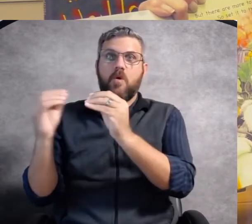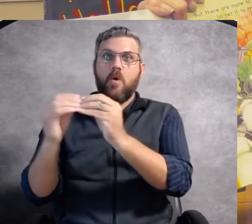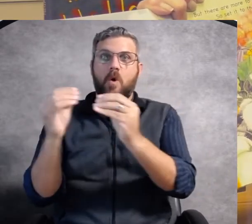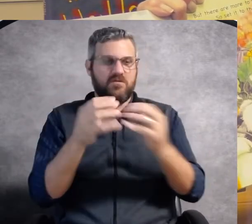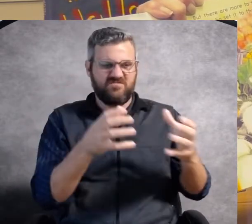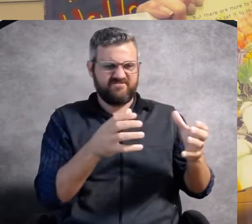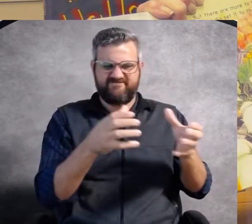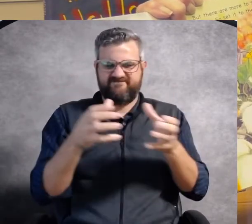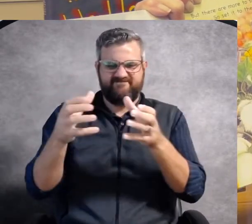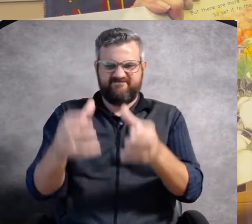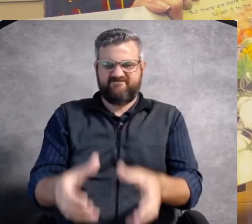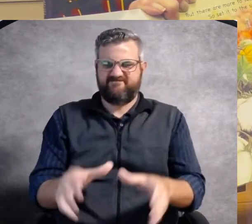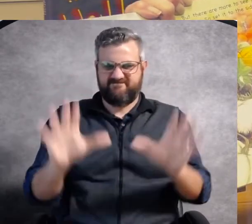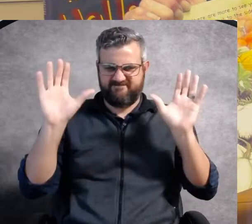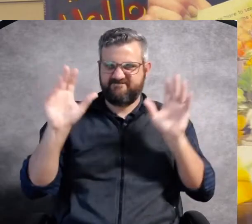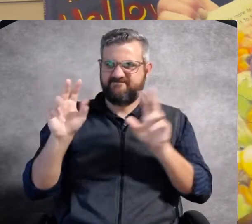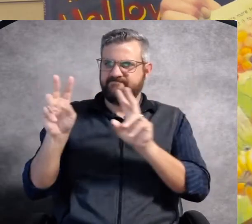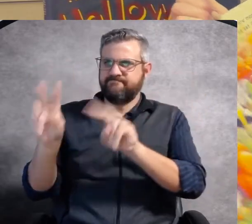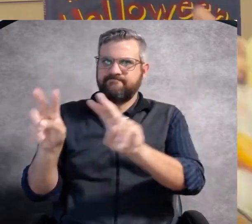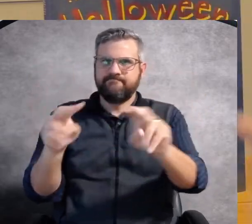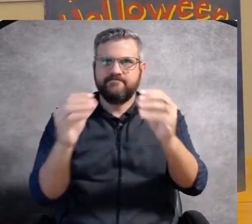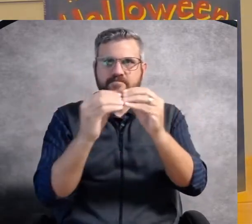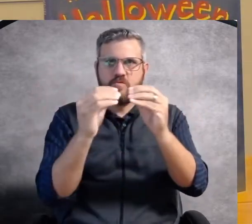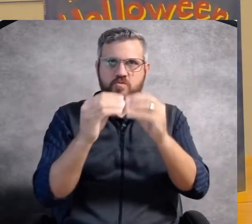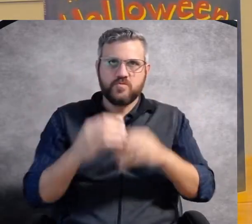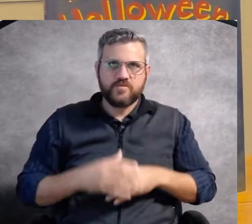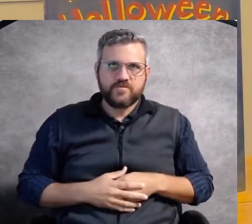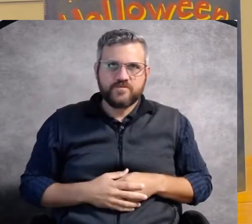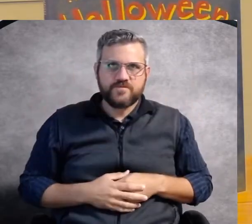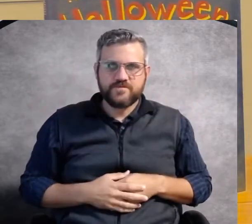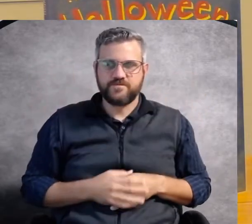Bear, so set it aside.